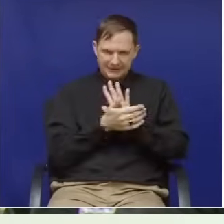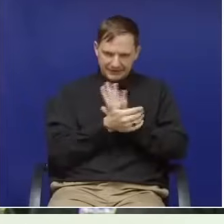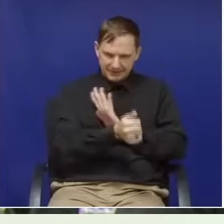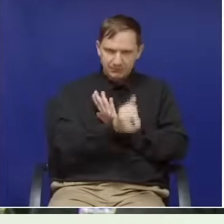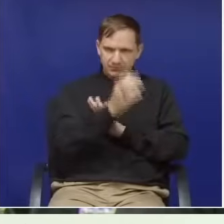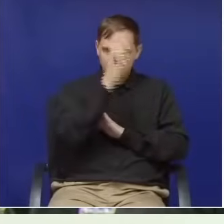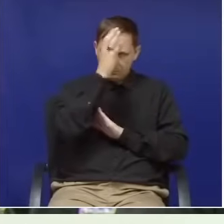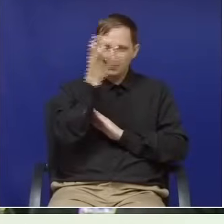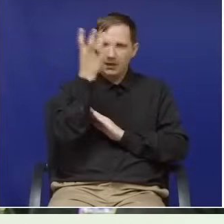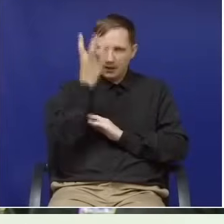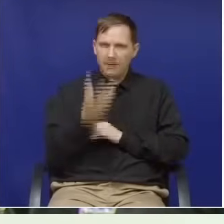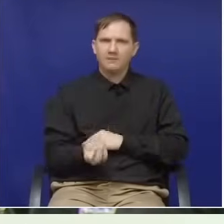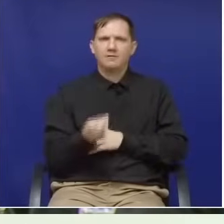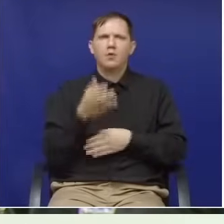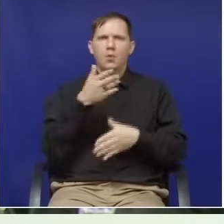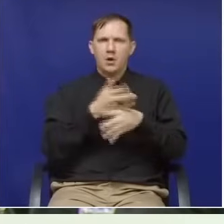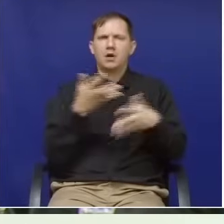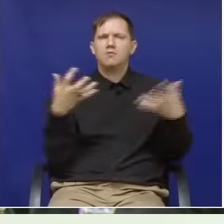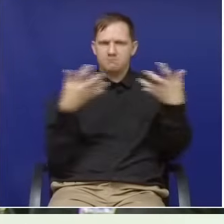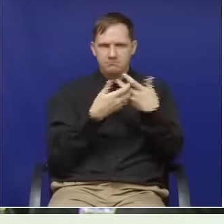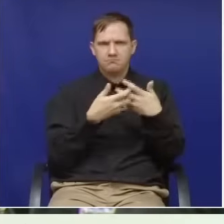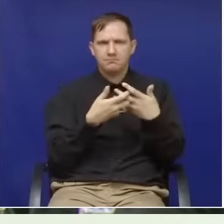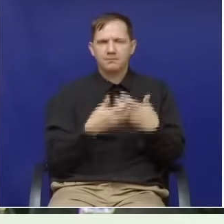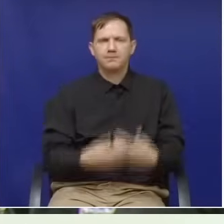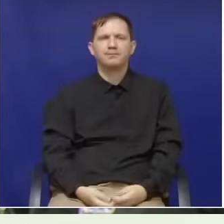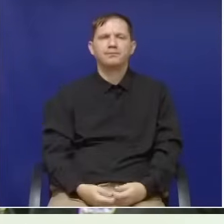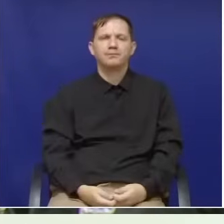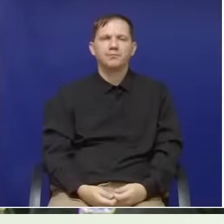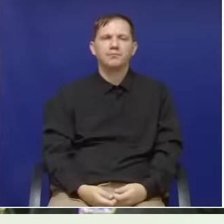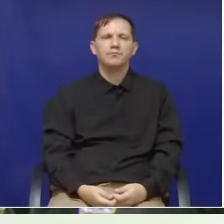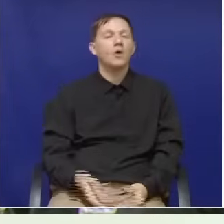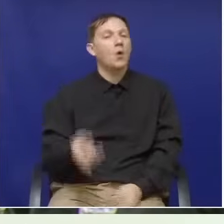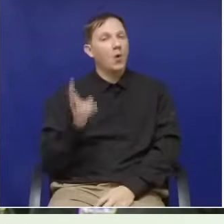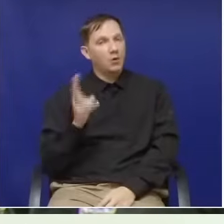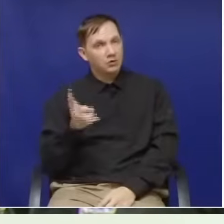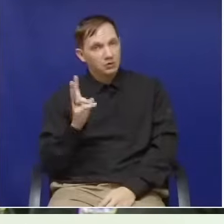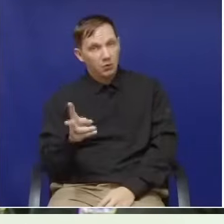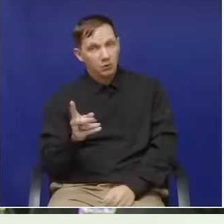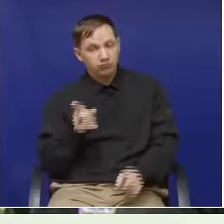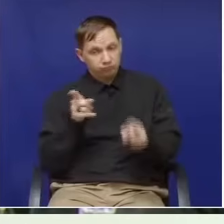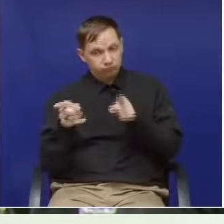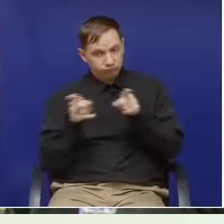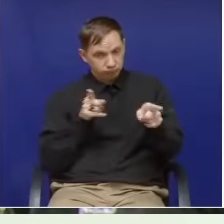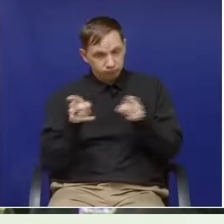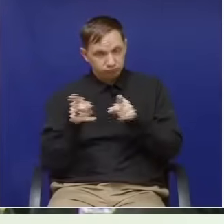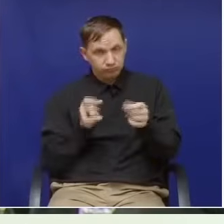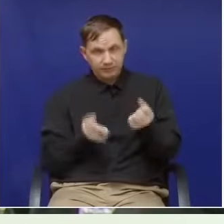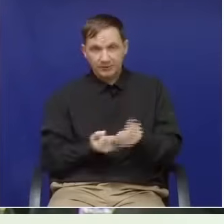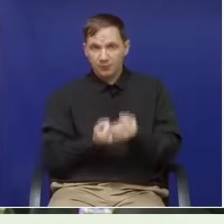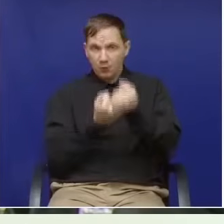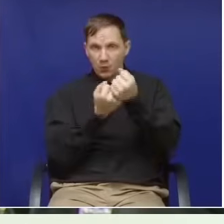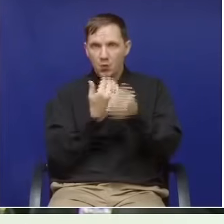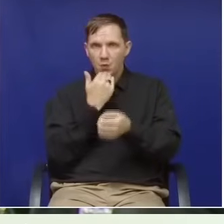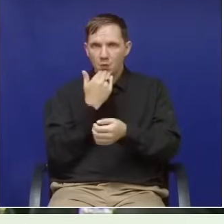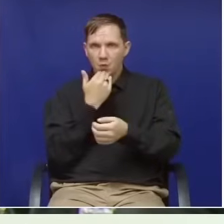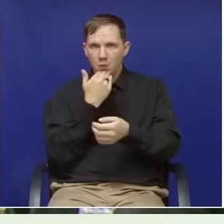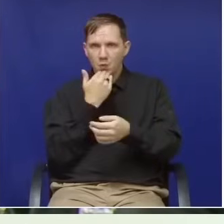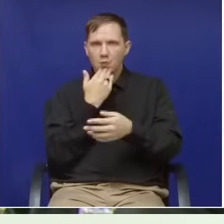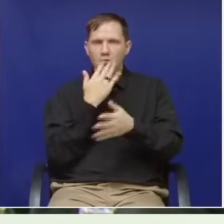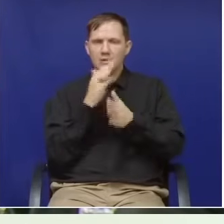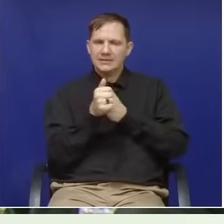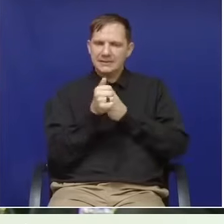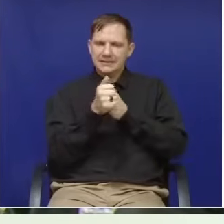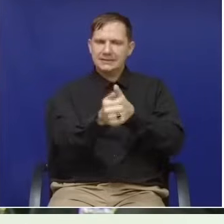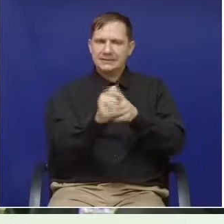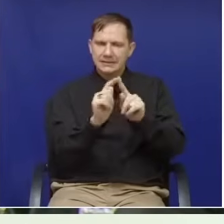these positions. Furthermore, the acting incumbents are supported by a strong and experienced leadership